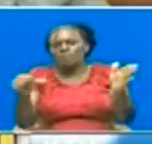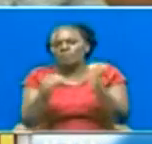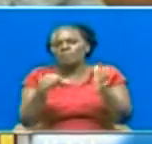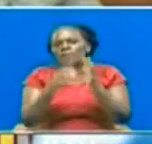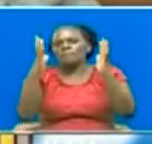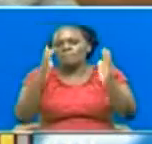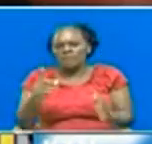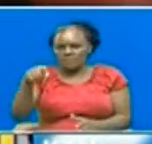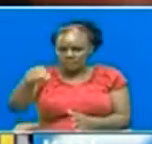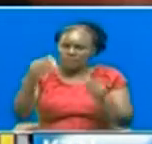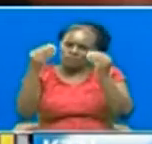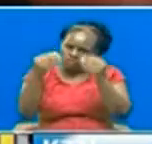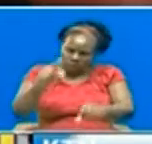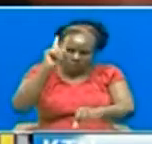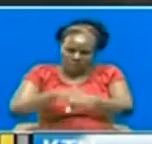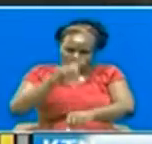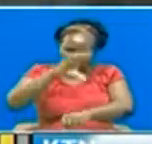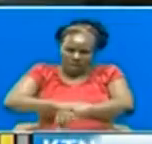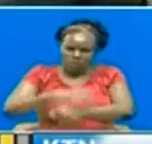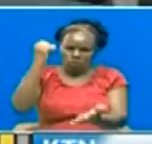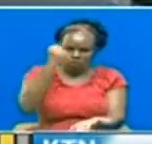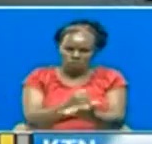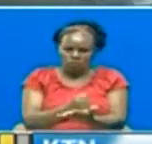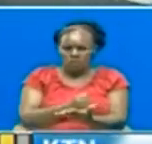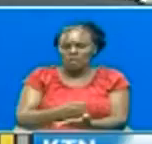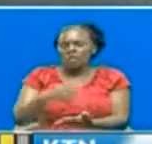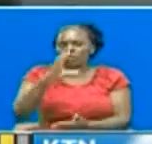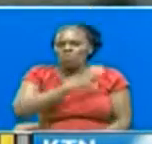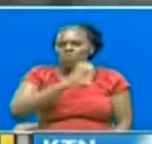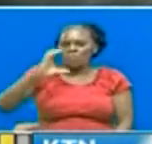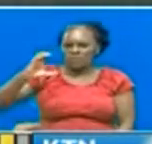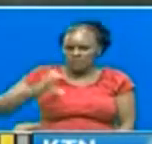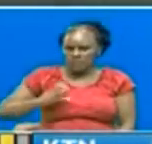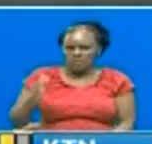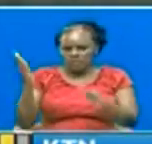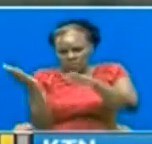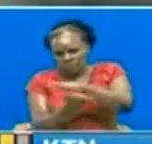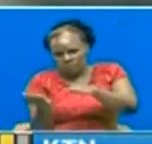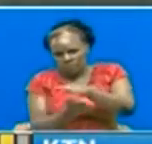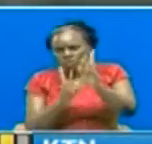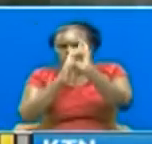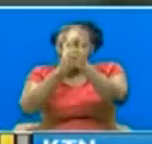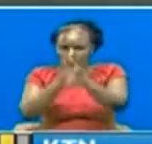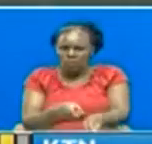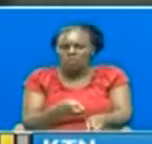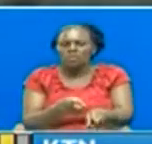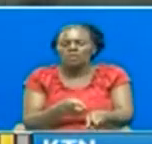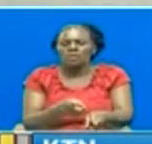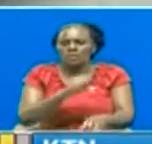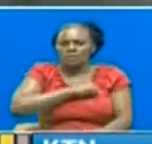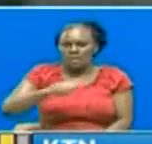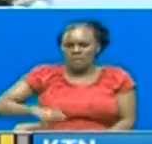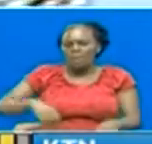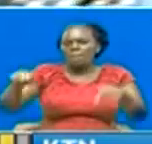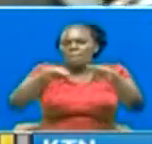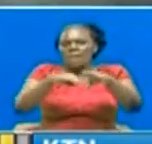Boinet would address once in office. The Joint Parliamentary Committee will compile a report for debate in the National Assembly and Senate, where